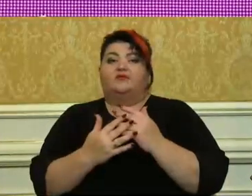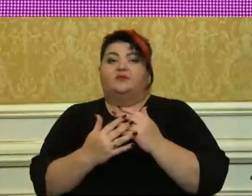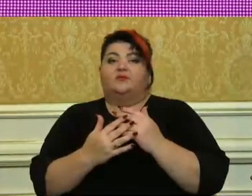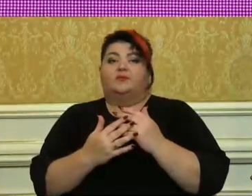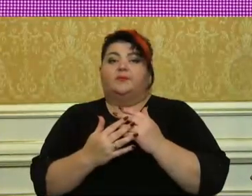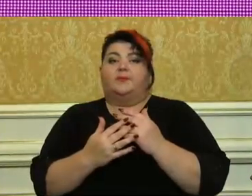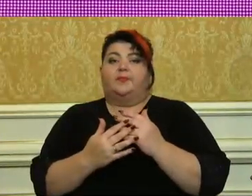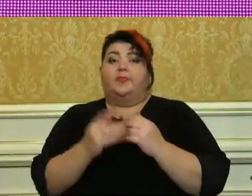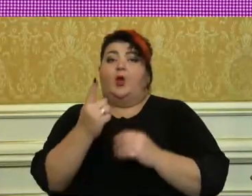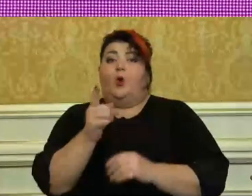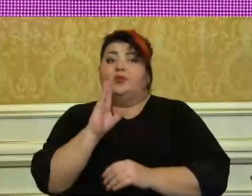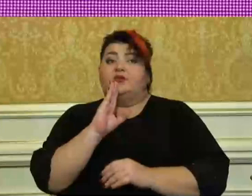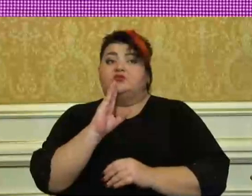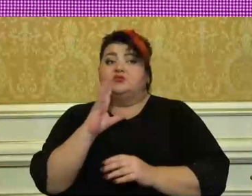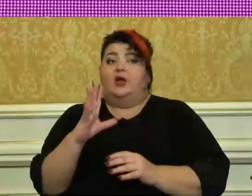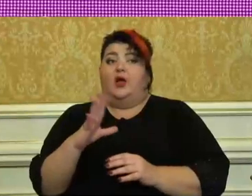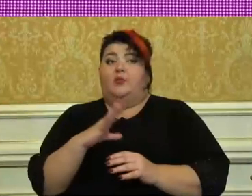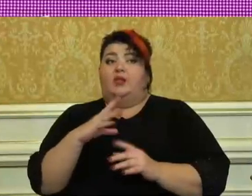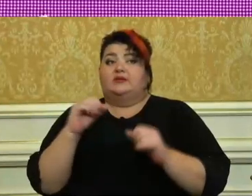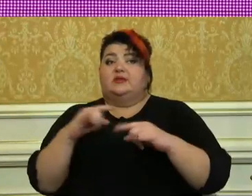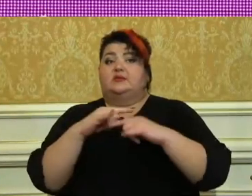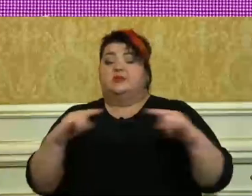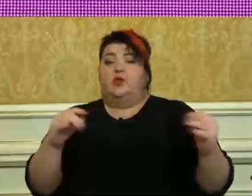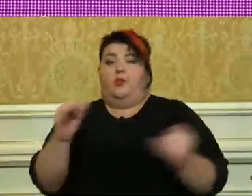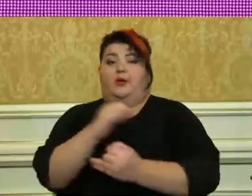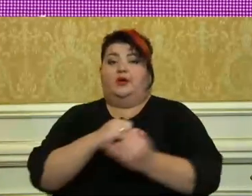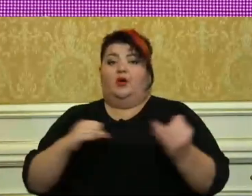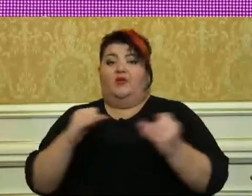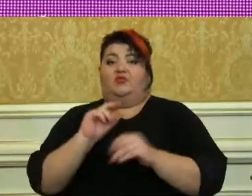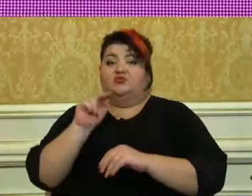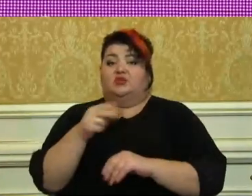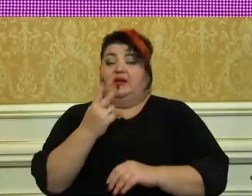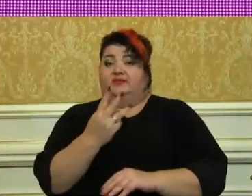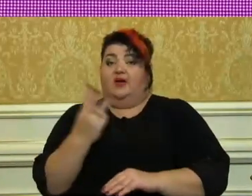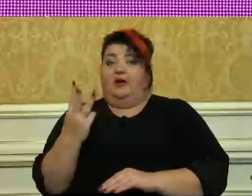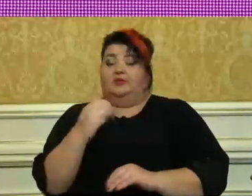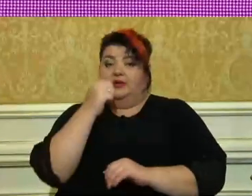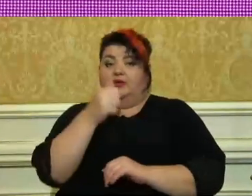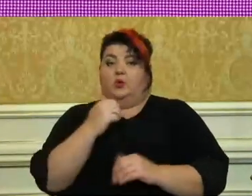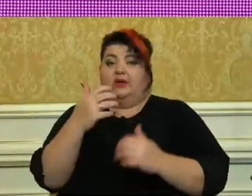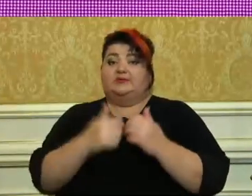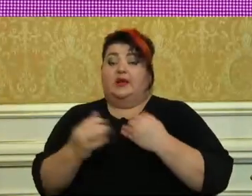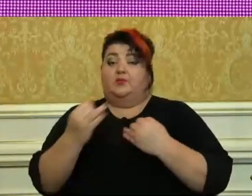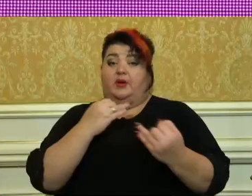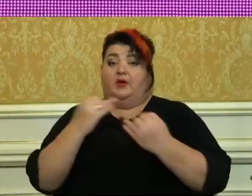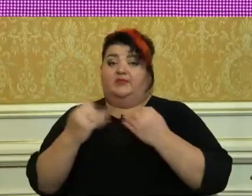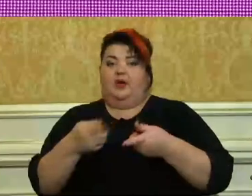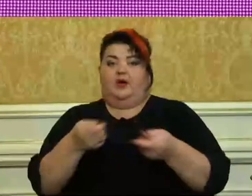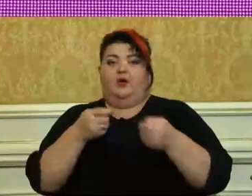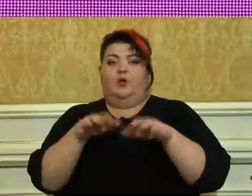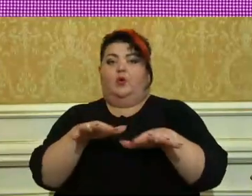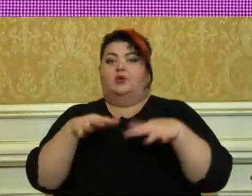FARC, only one woman was involved, was at the actually the table at the negotiations. But in 2 years, among